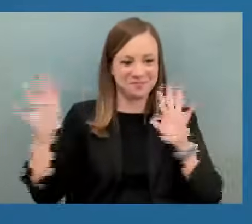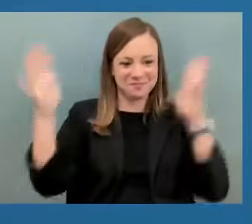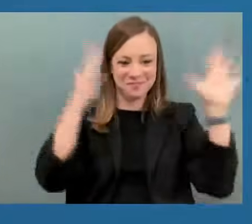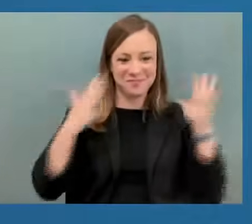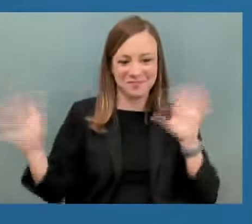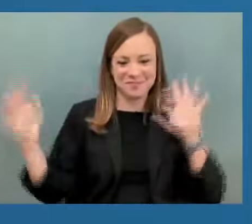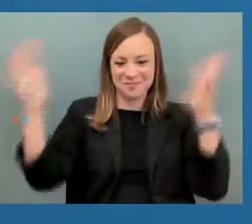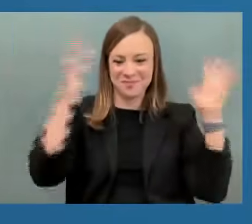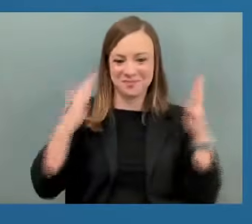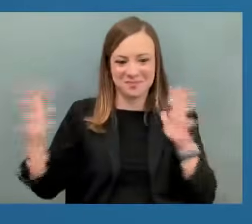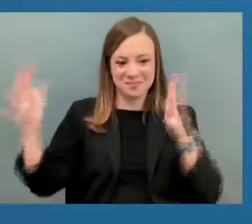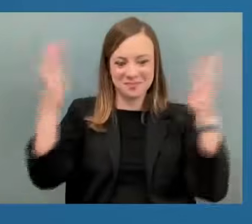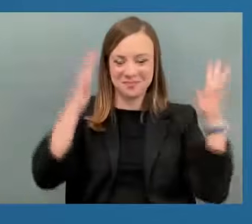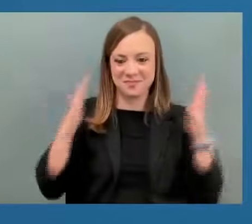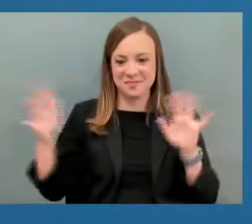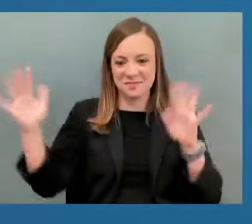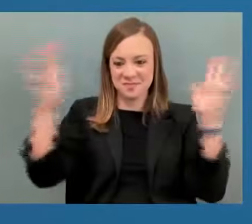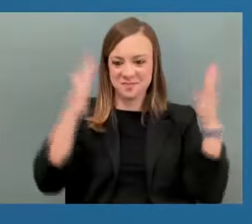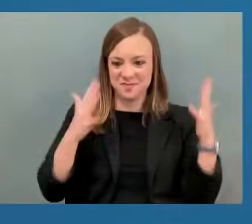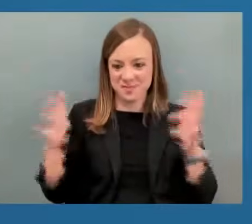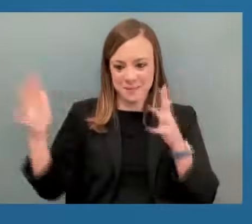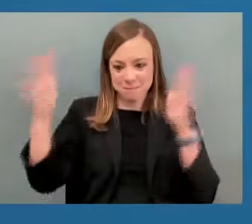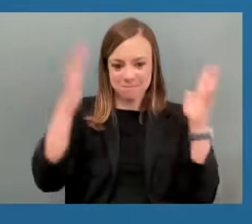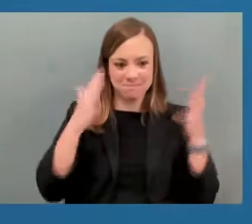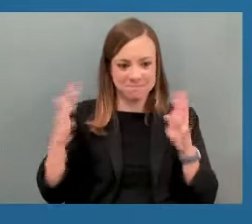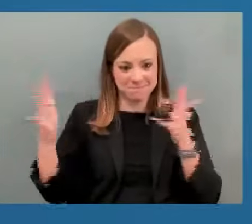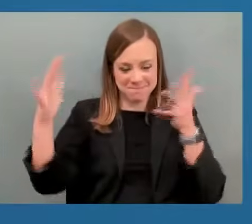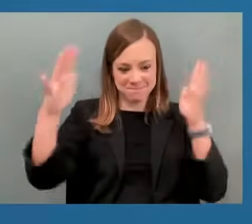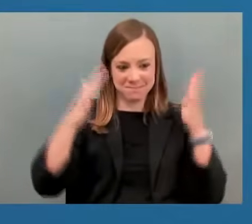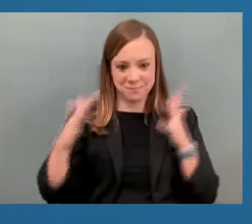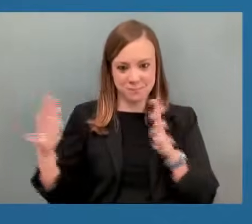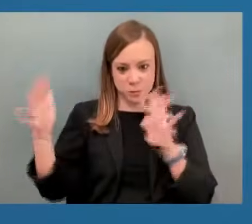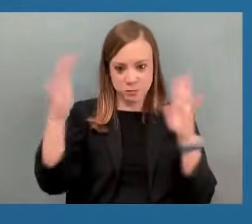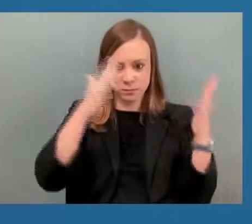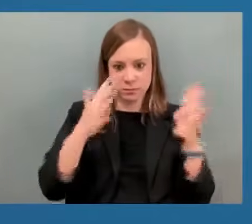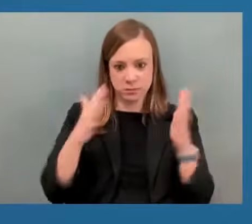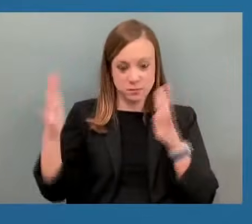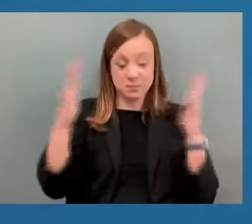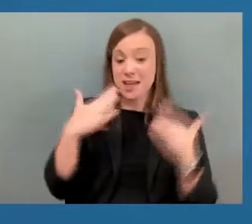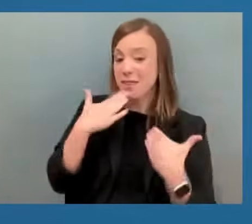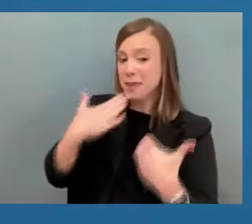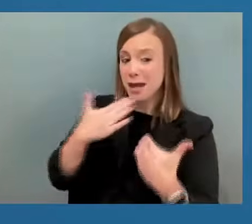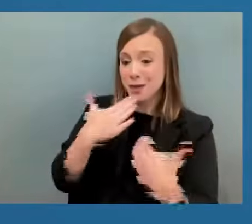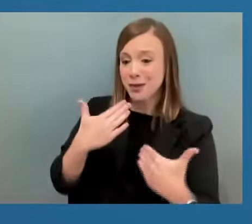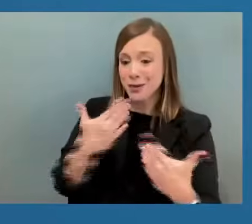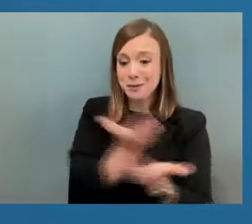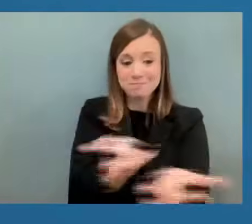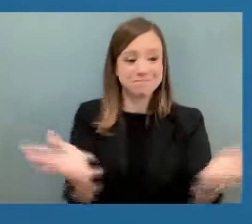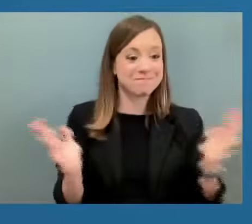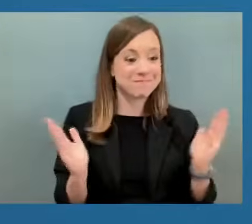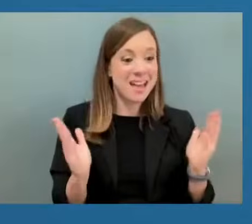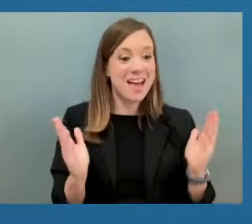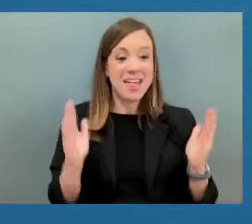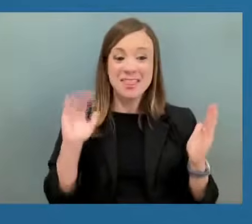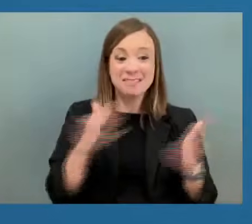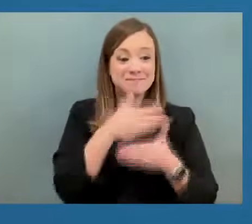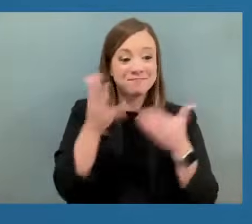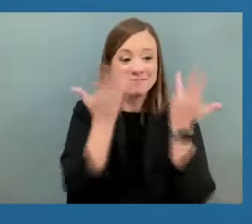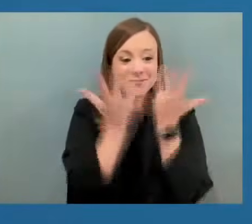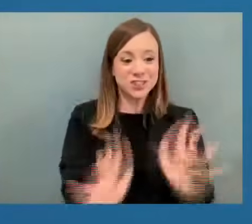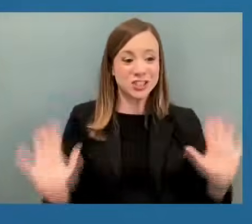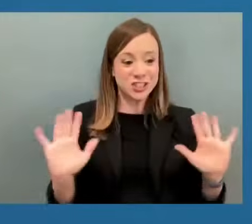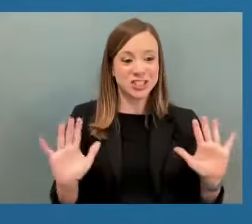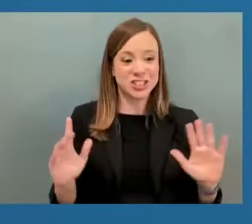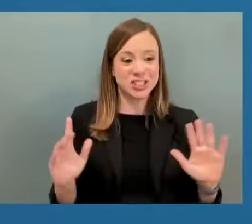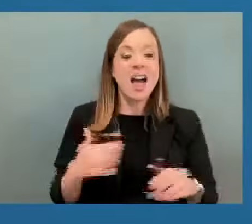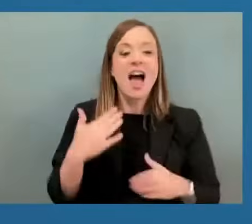Thank you, folks. Very good. Thank you, folks. That concludes today's announcements. Please give another round of